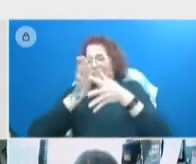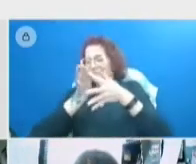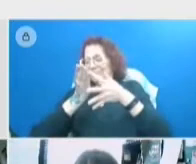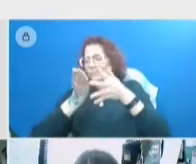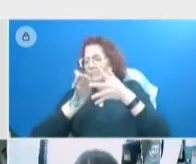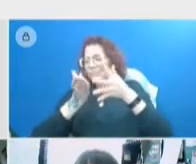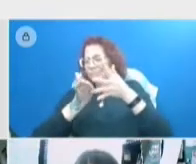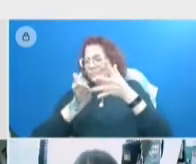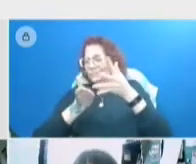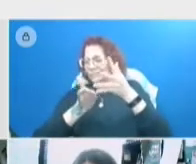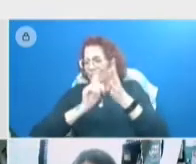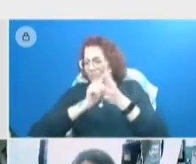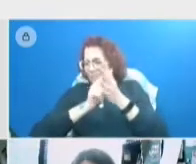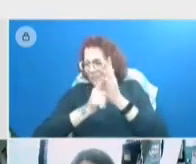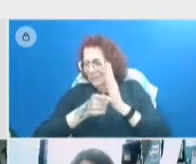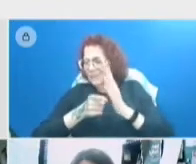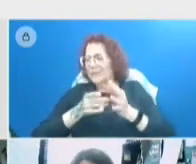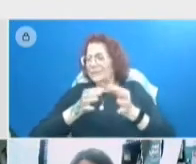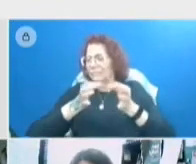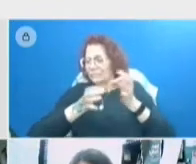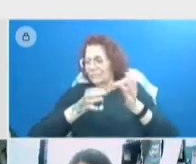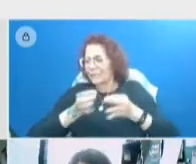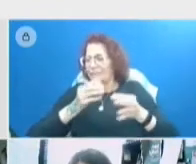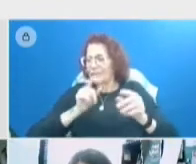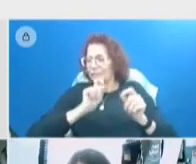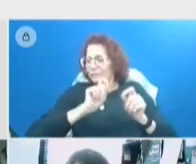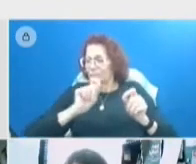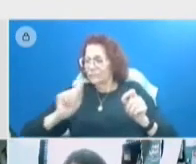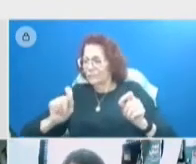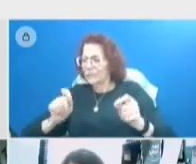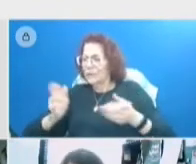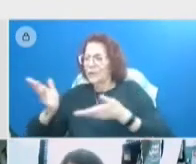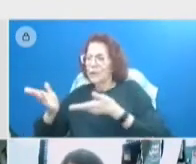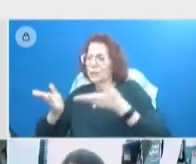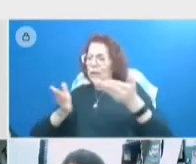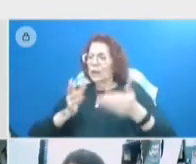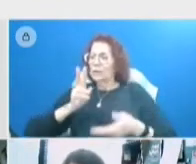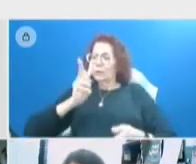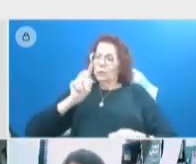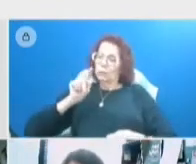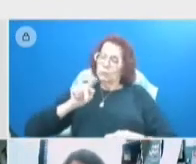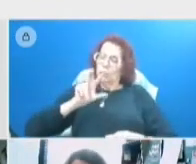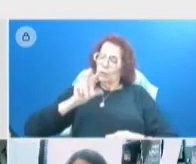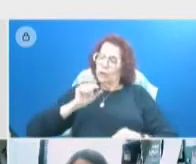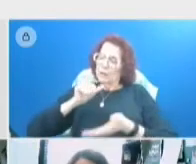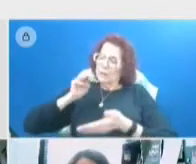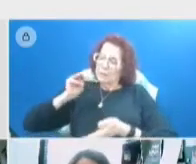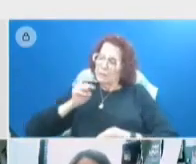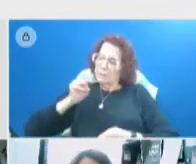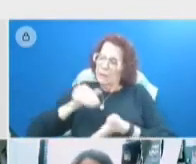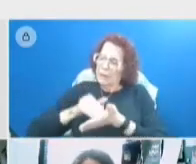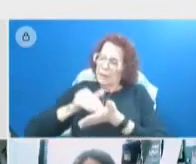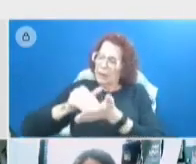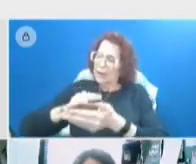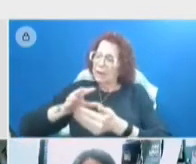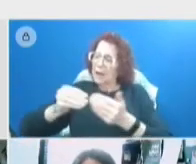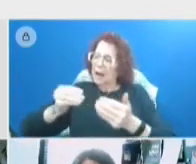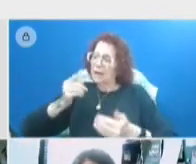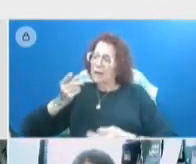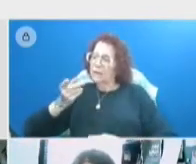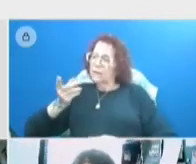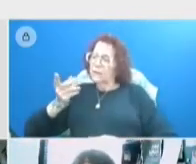additional $2 million grant for county boards of elections to assist them in